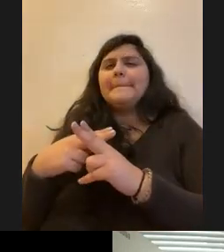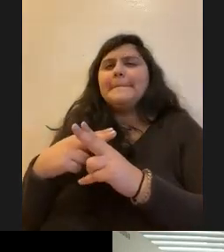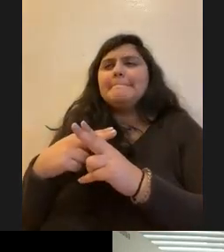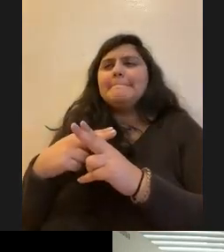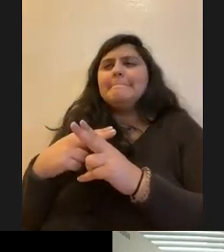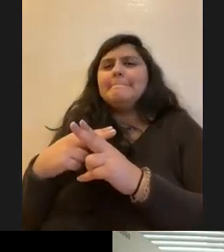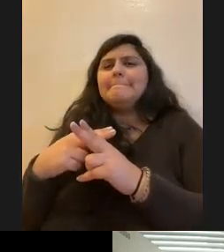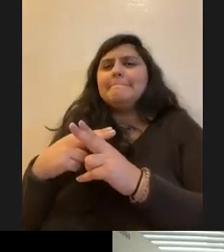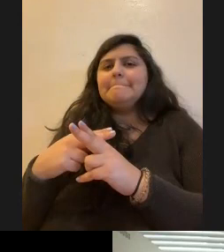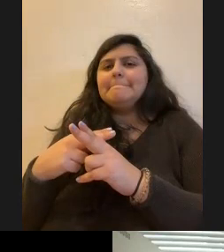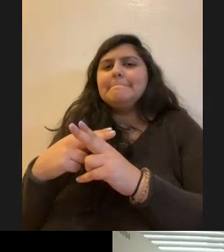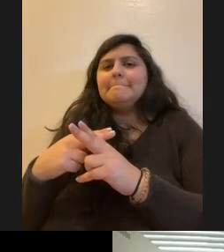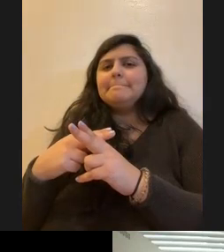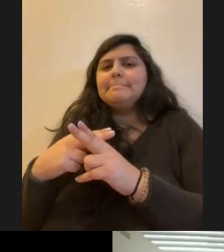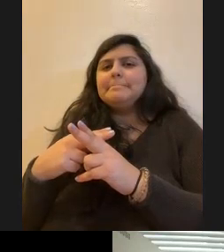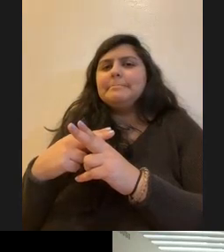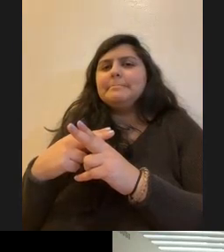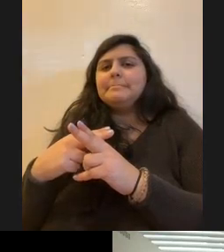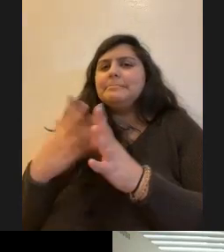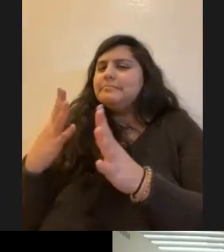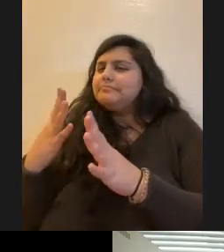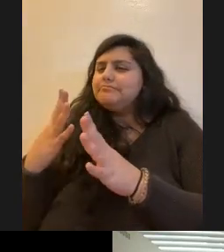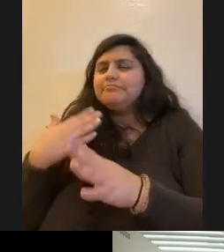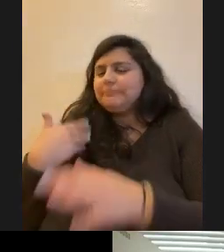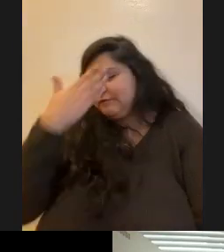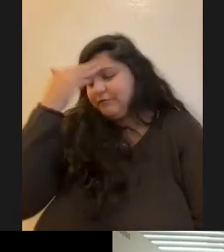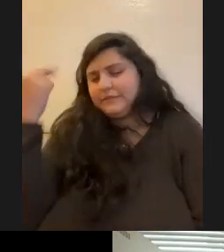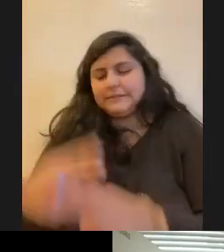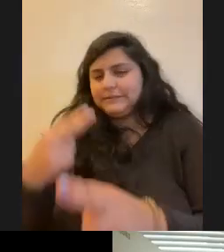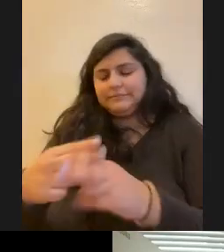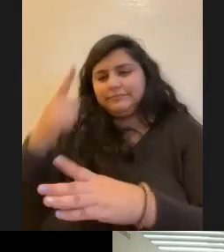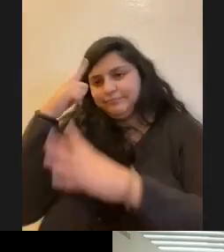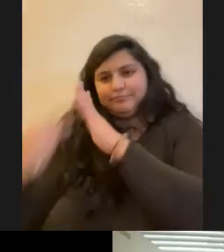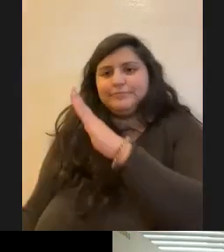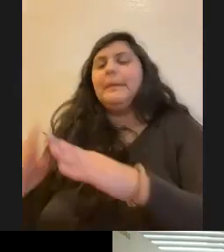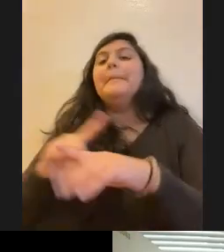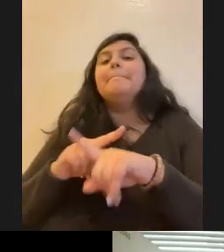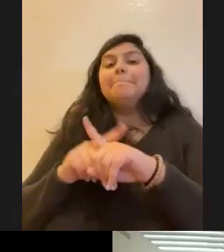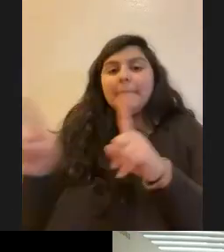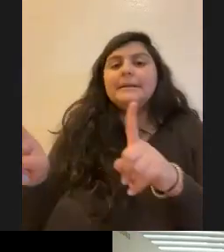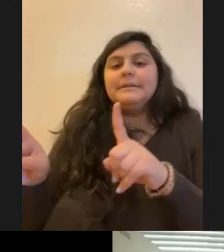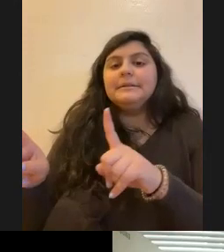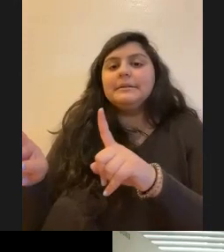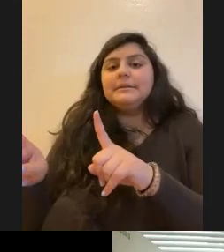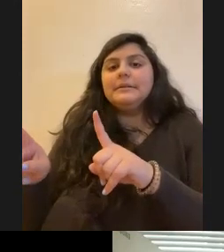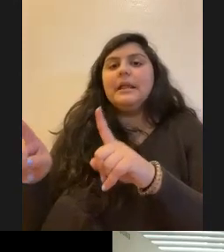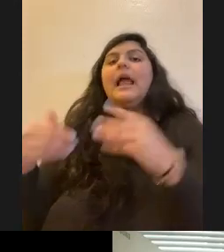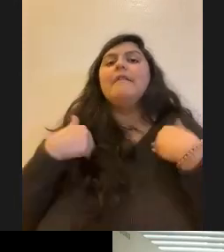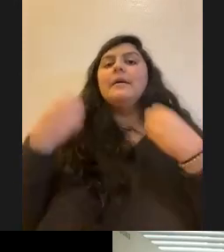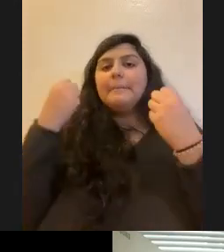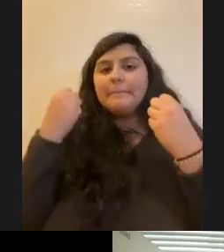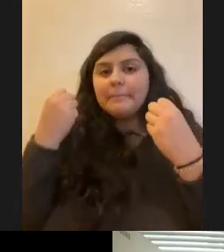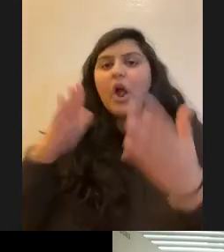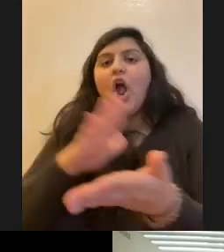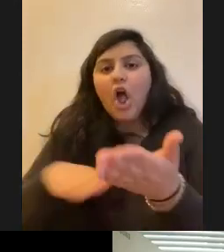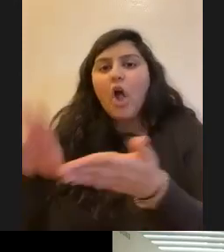ooh, there's just, I forgot that name as well. Sorry. But there's a lot of like college